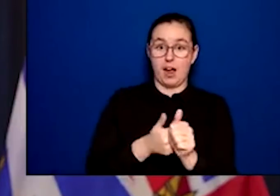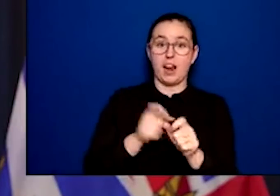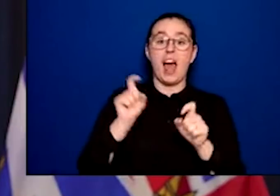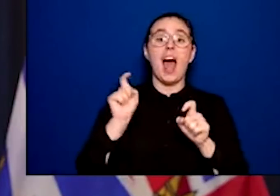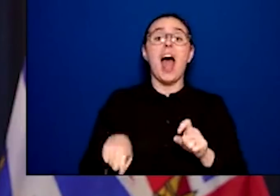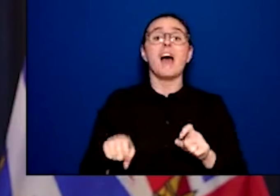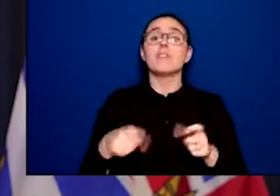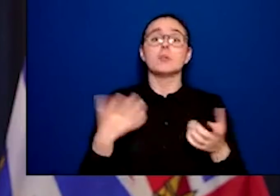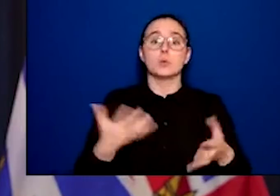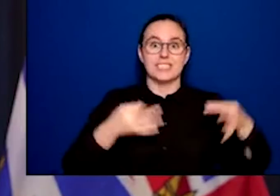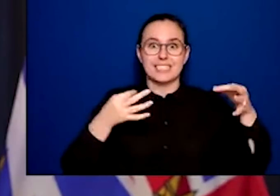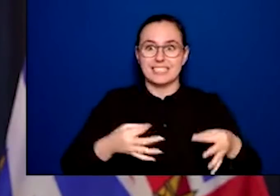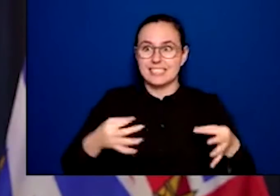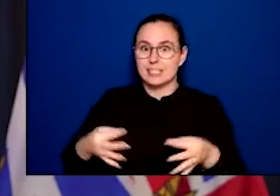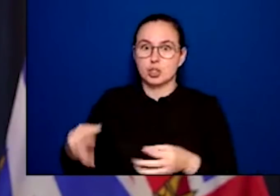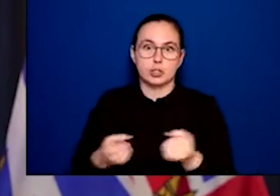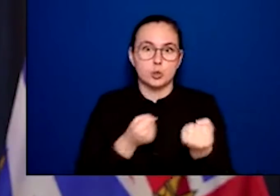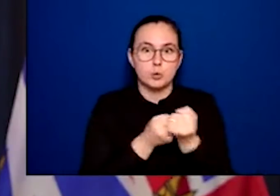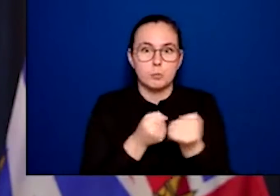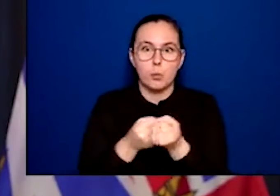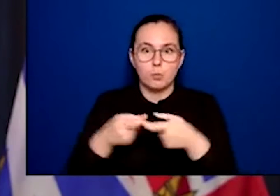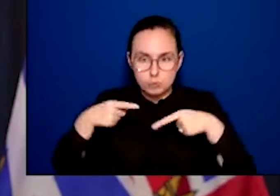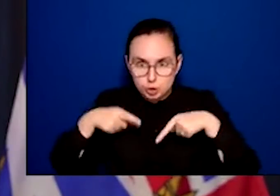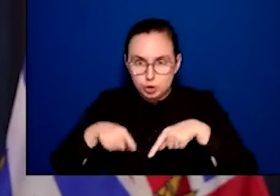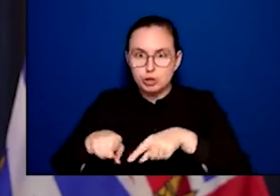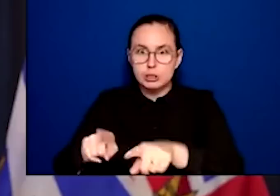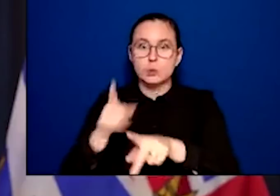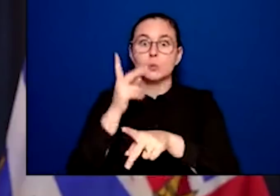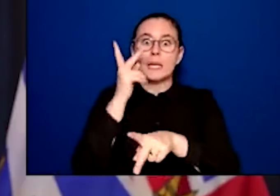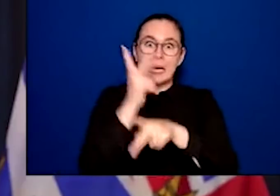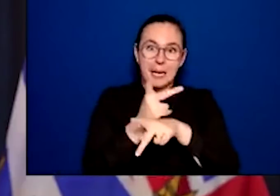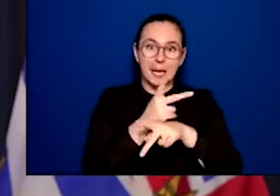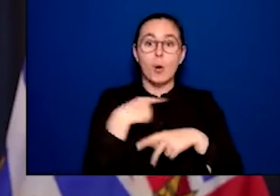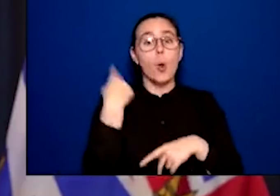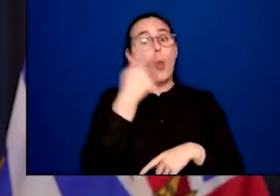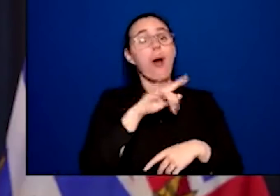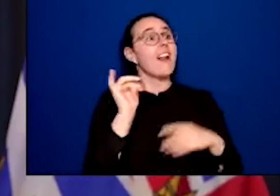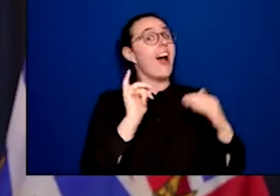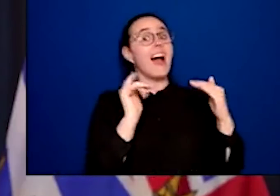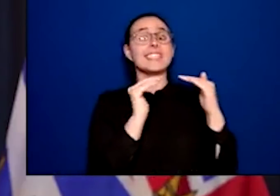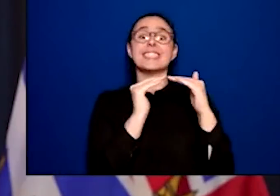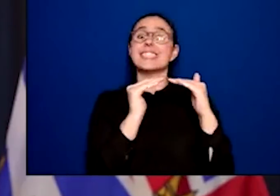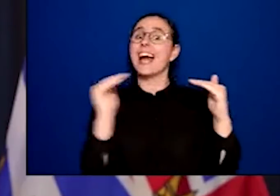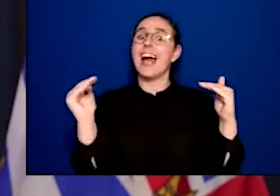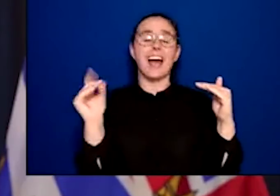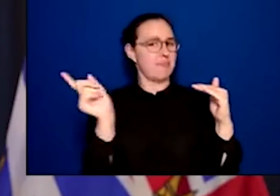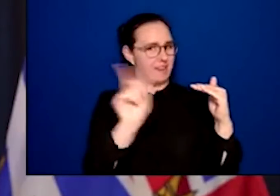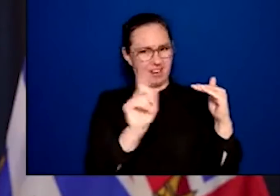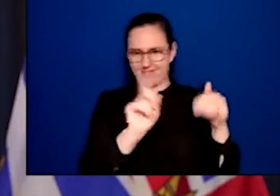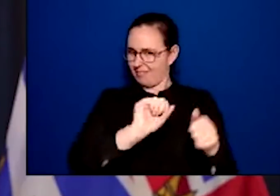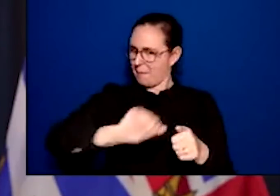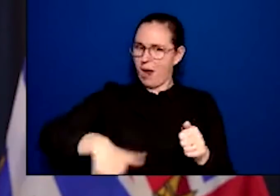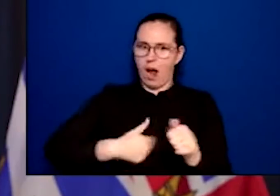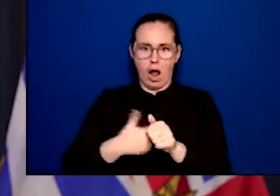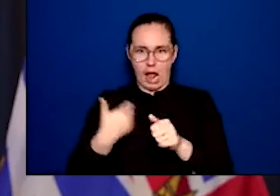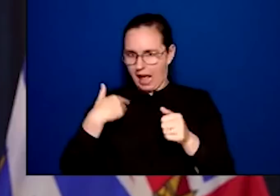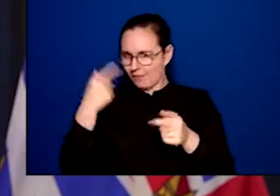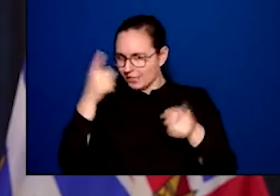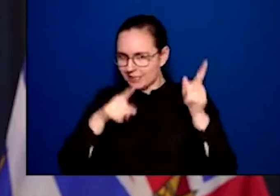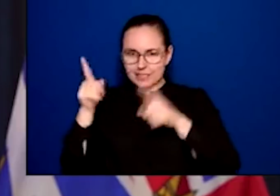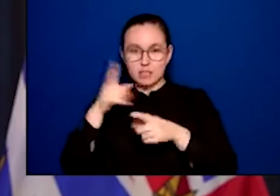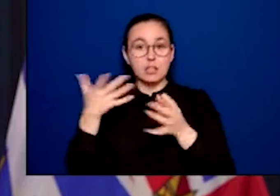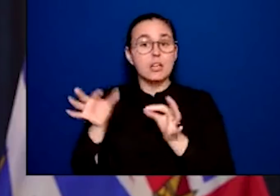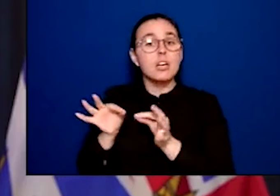another in this pandemic. The decision I'll be reporting on later to delay certain surgeries, for example. So the situation is